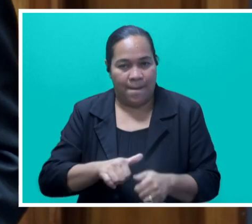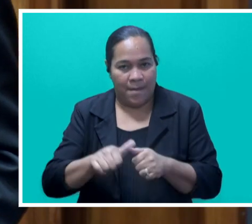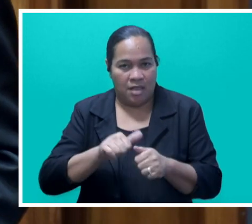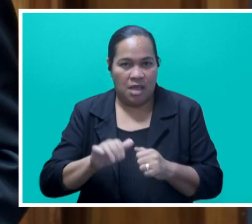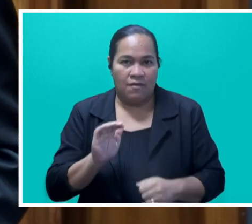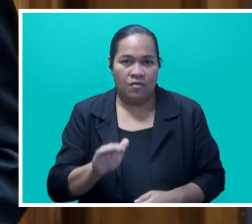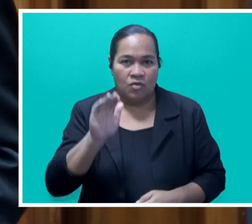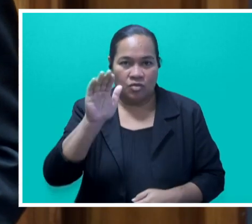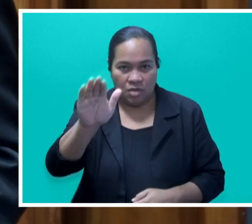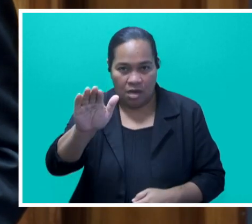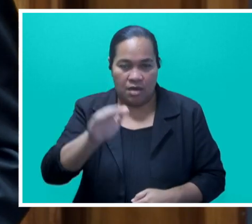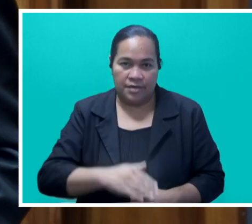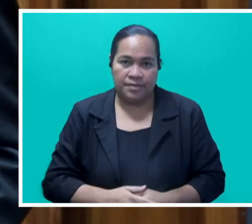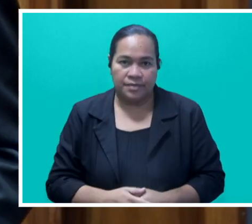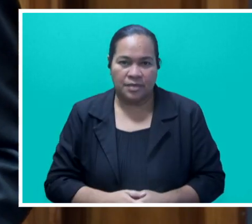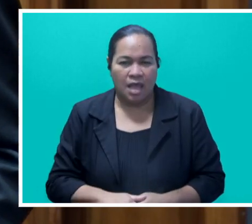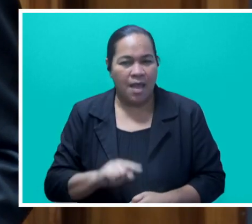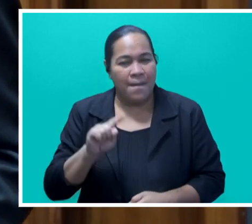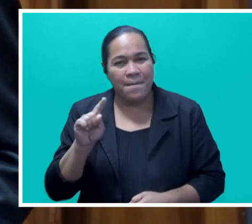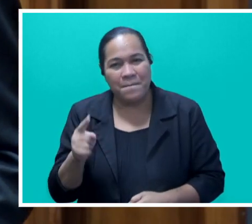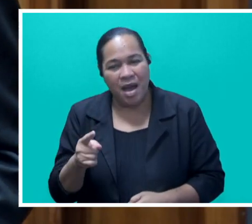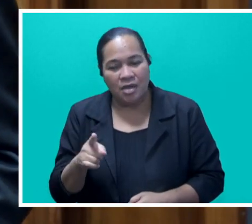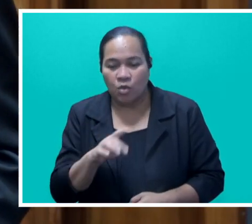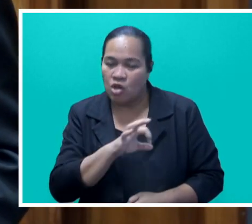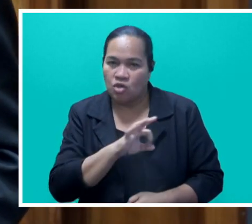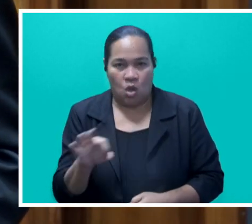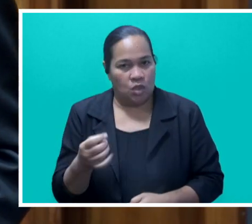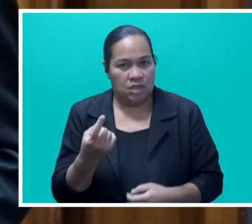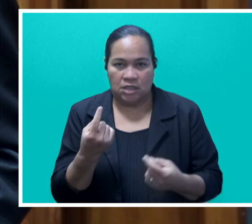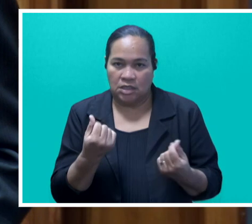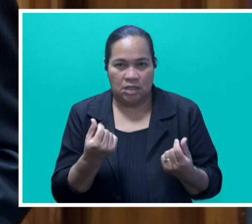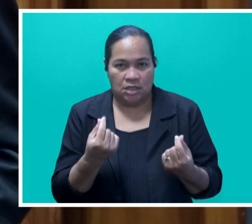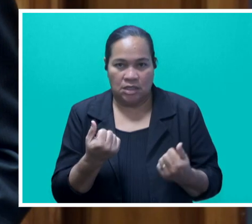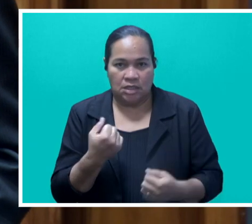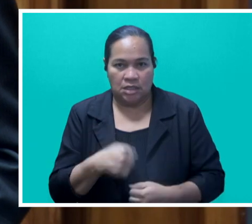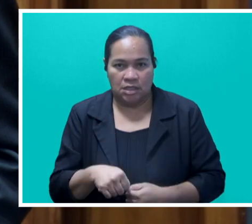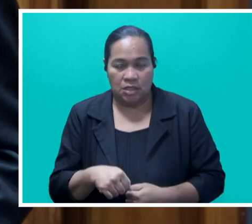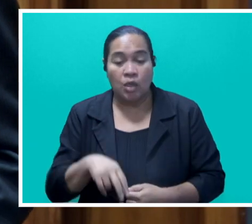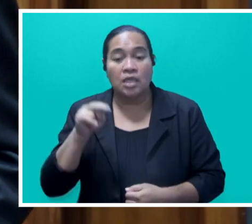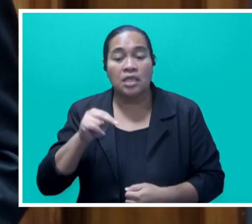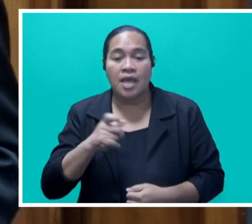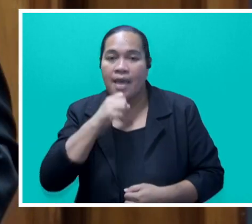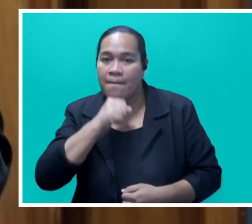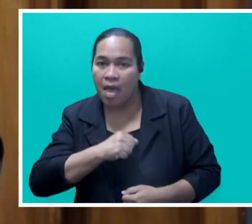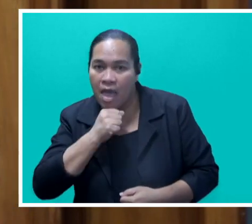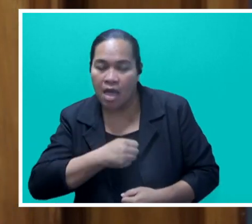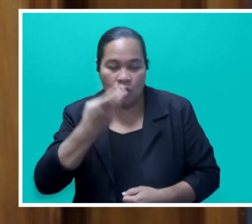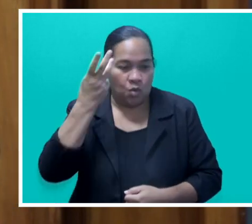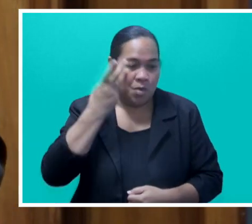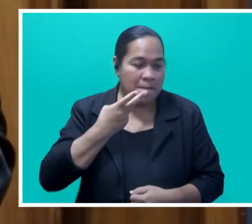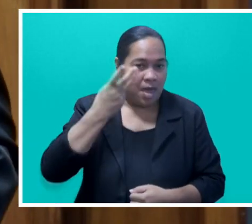future. But it will not be easy. It will need men and women